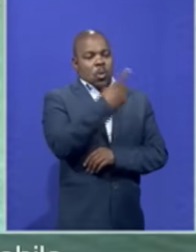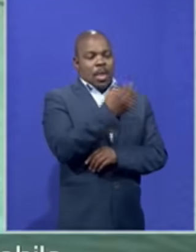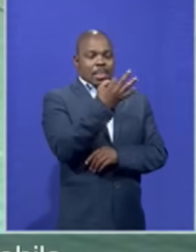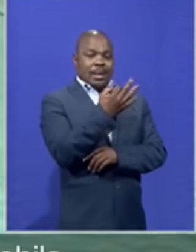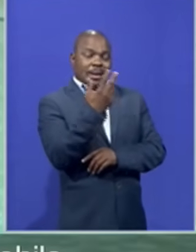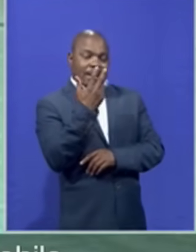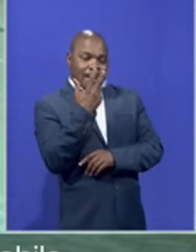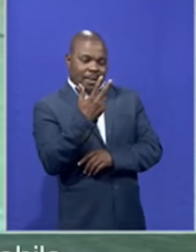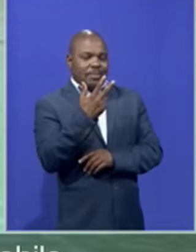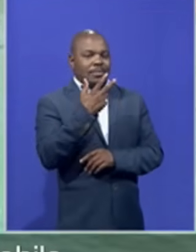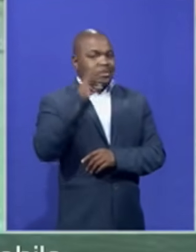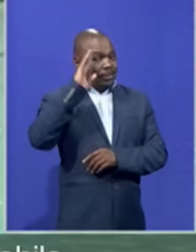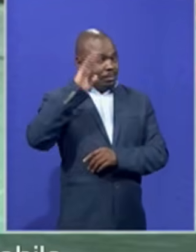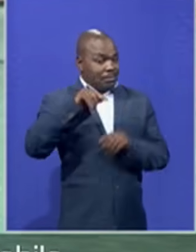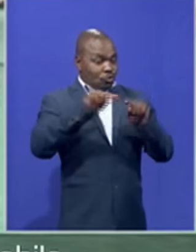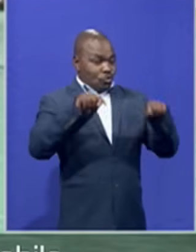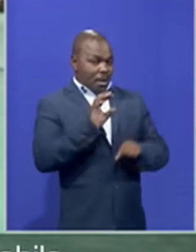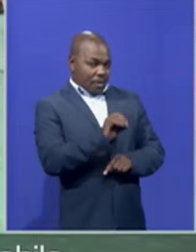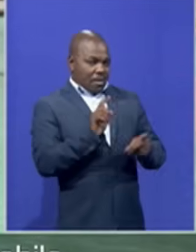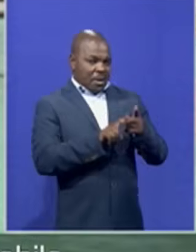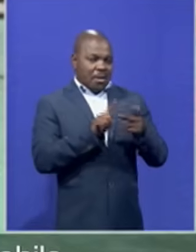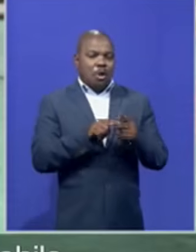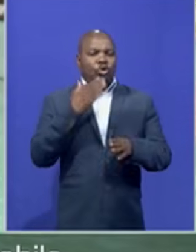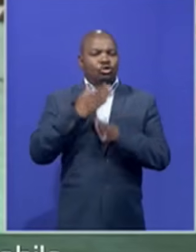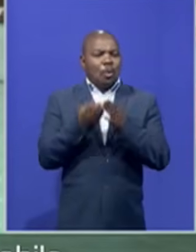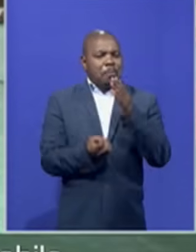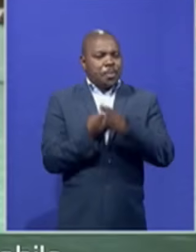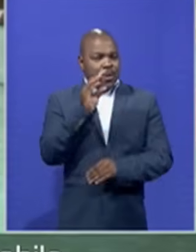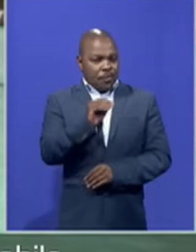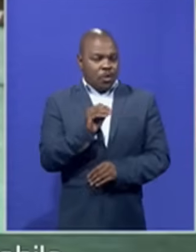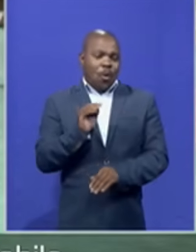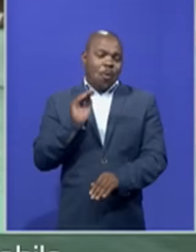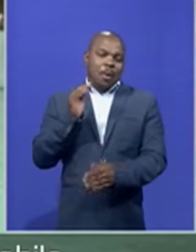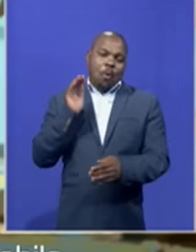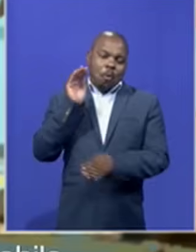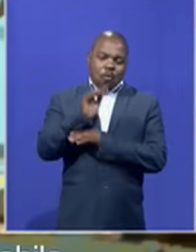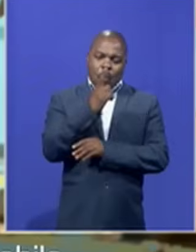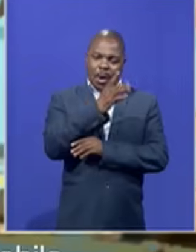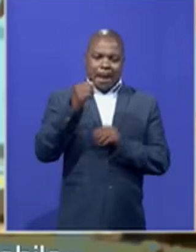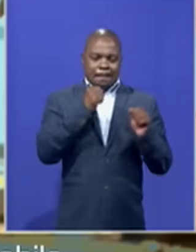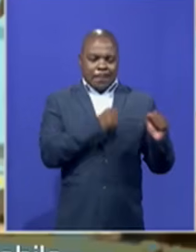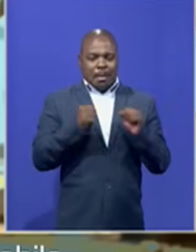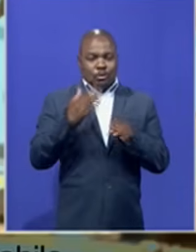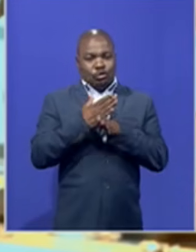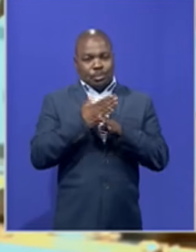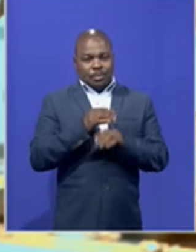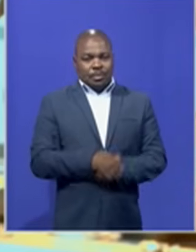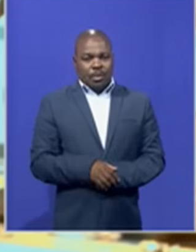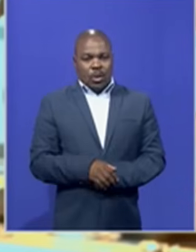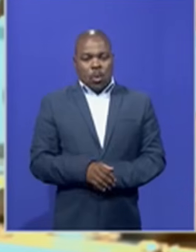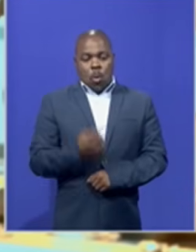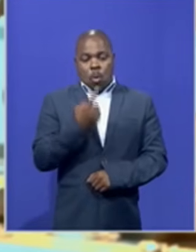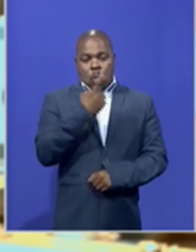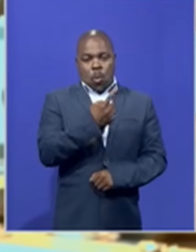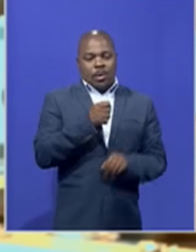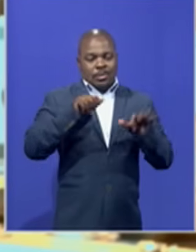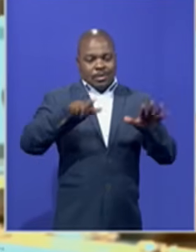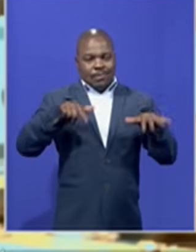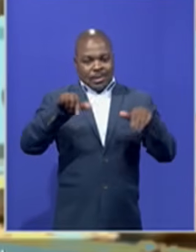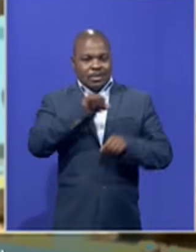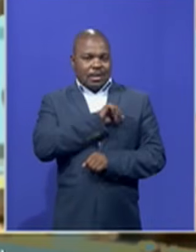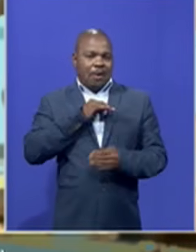fapafapana e hlotše mešomo fa o ya go feta lekgolo ya yona e le go ya go ya o ile. We've employed 117